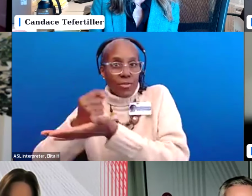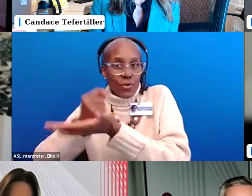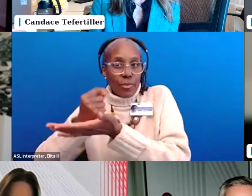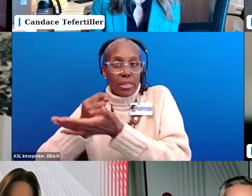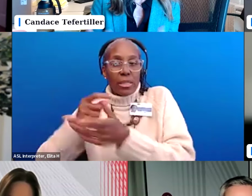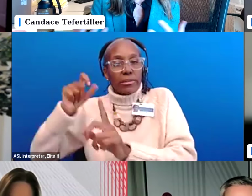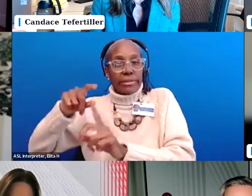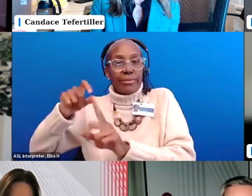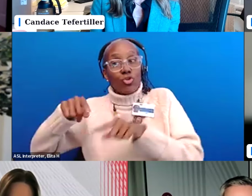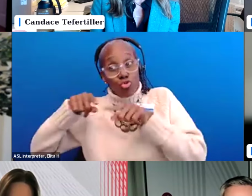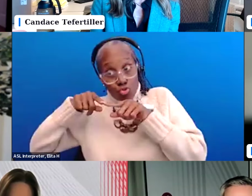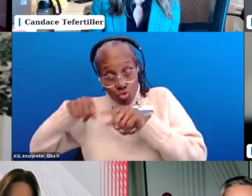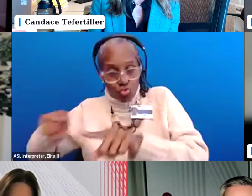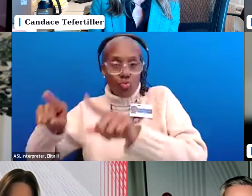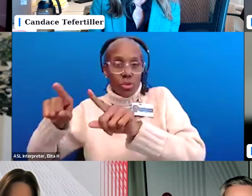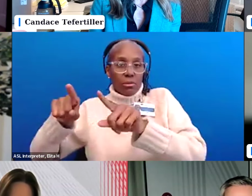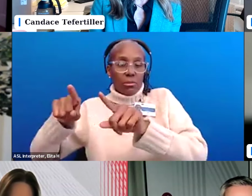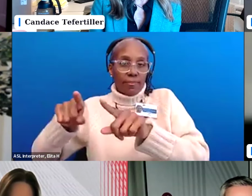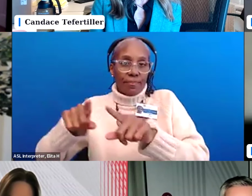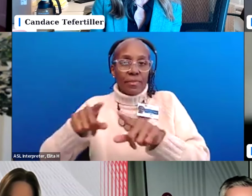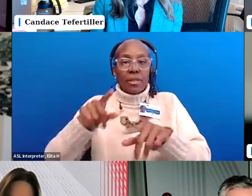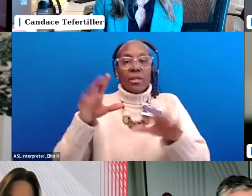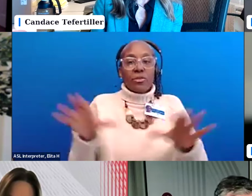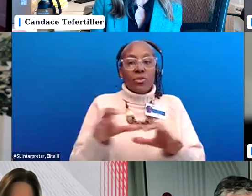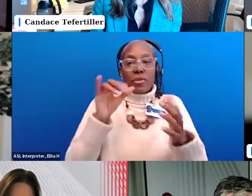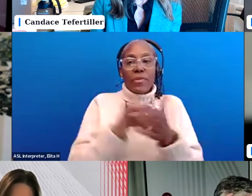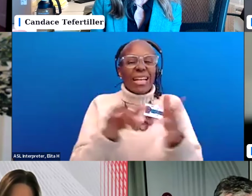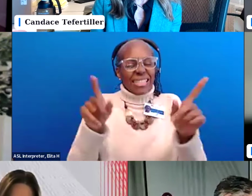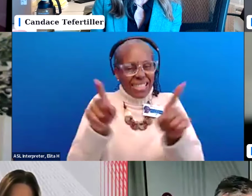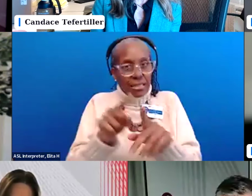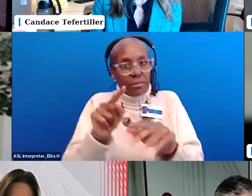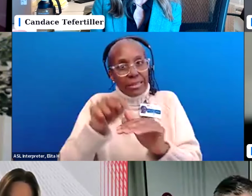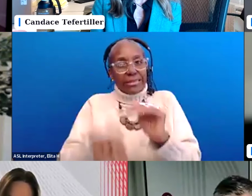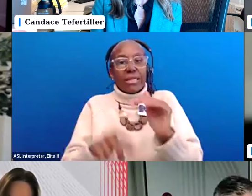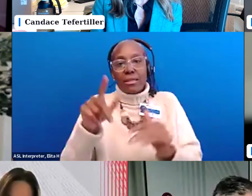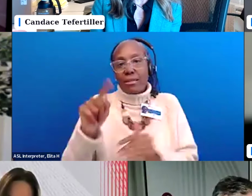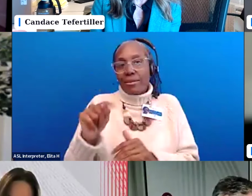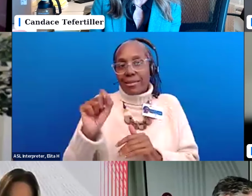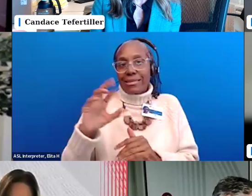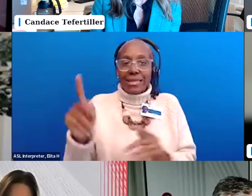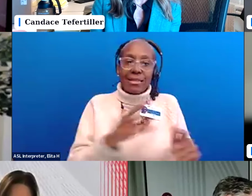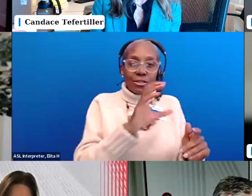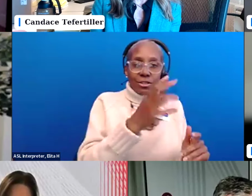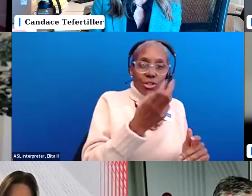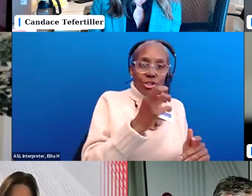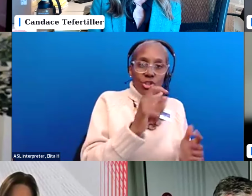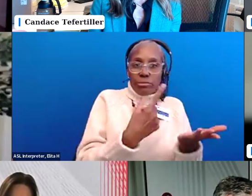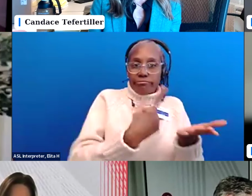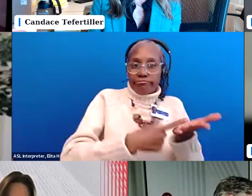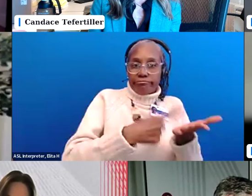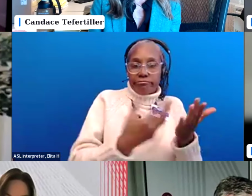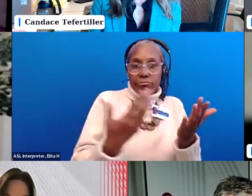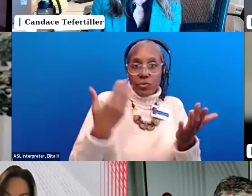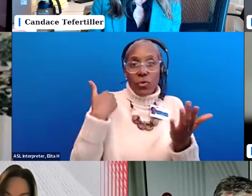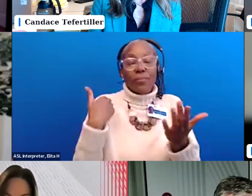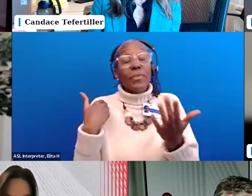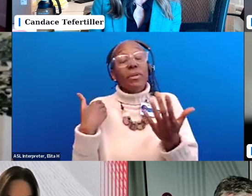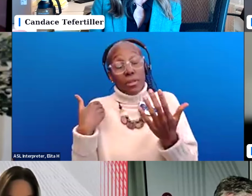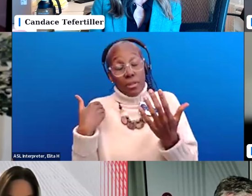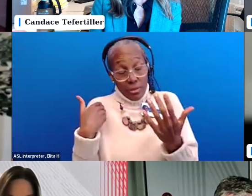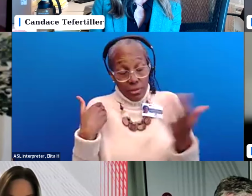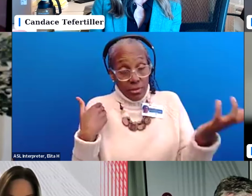being stimulated at the same time. They were doing those same intensive tasks that Chet again reviewed earlier. And so it